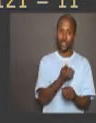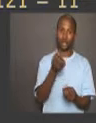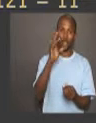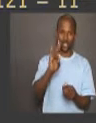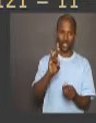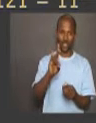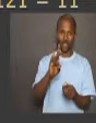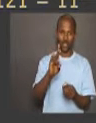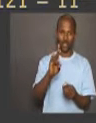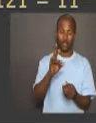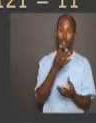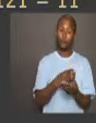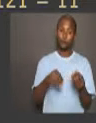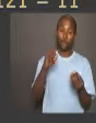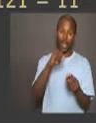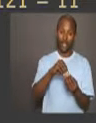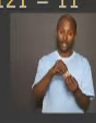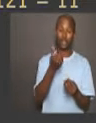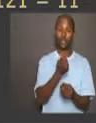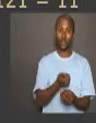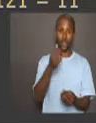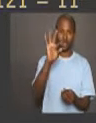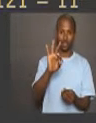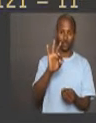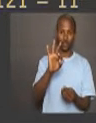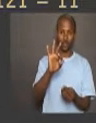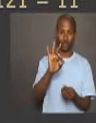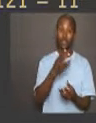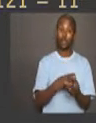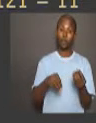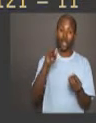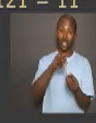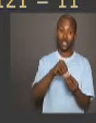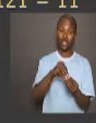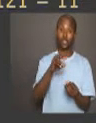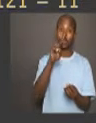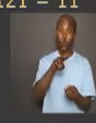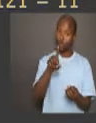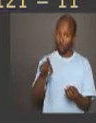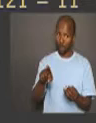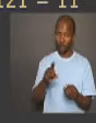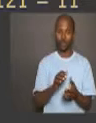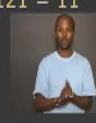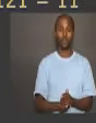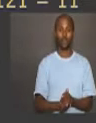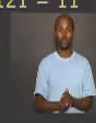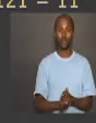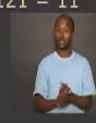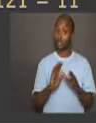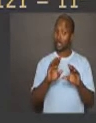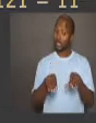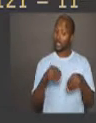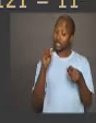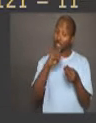17 plus 19 plus 21.